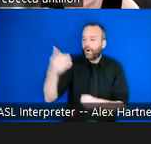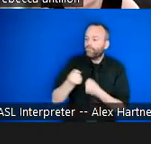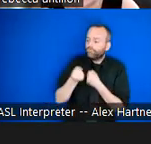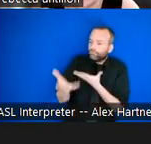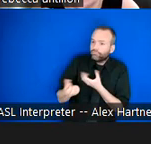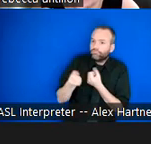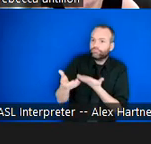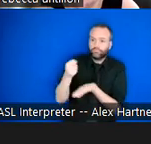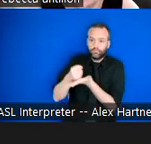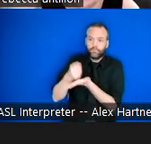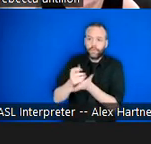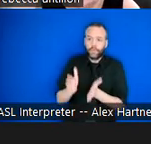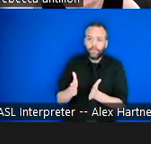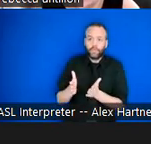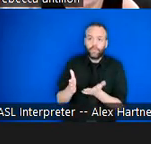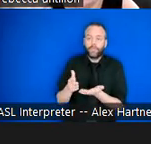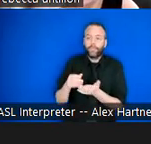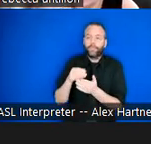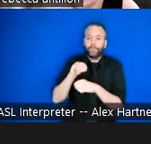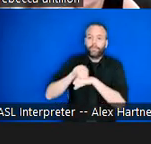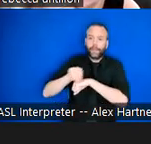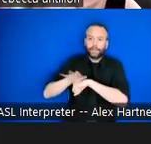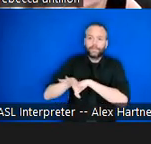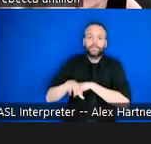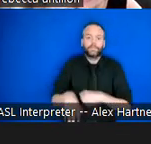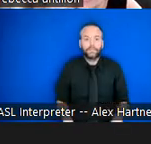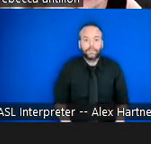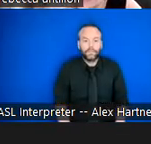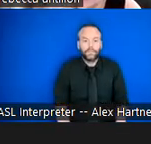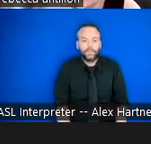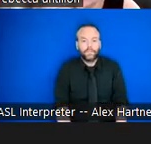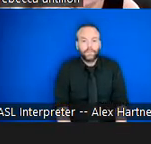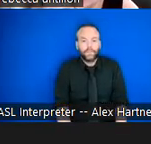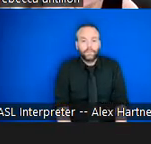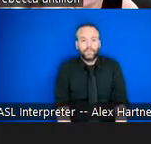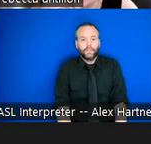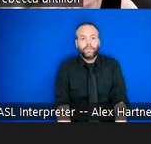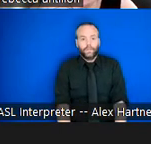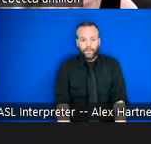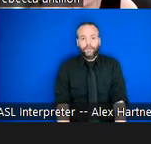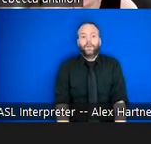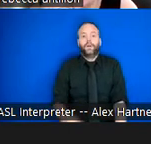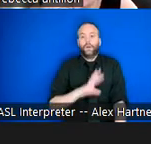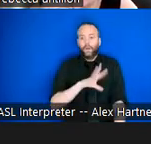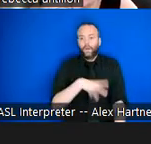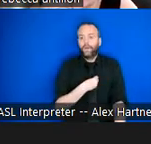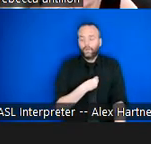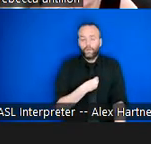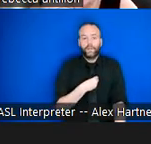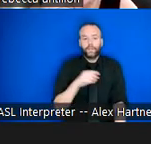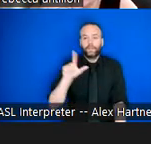offered 24/7. Then we have our Trans Lifeline, which provides the trans peer